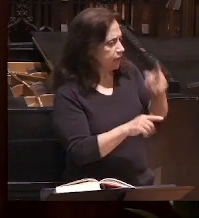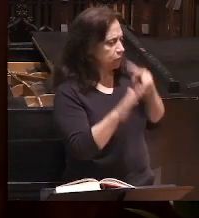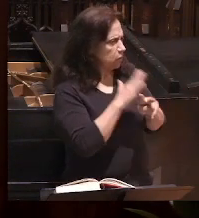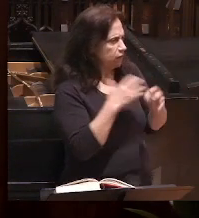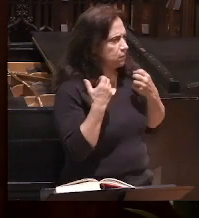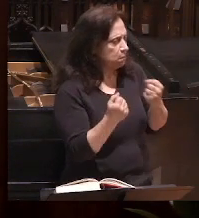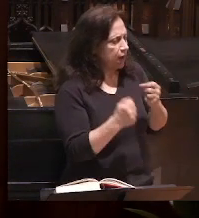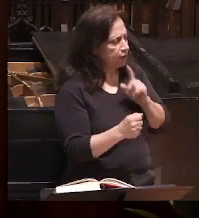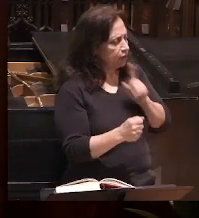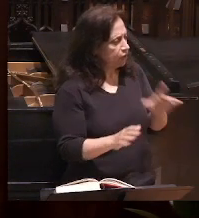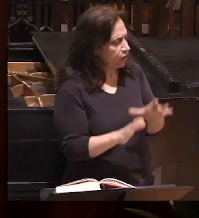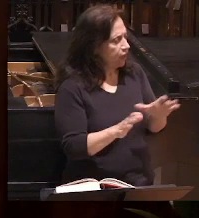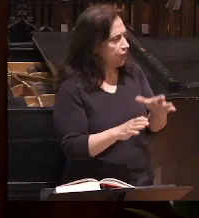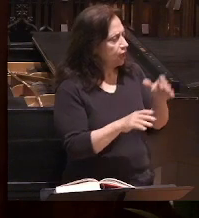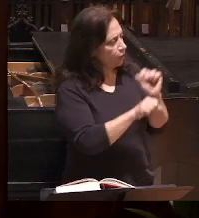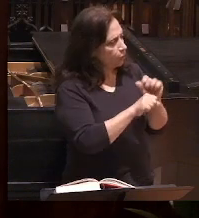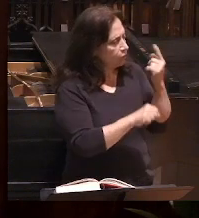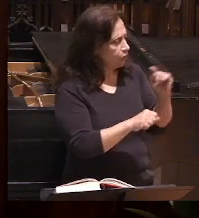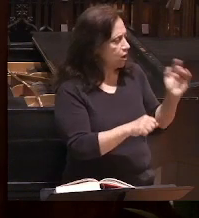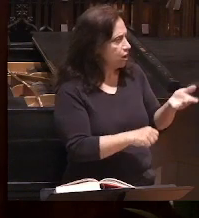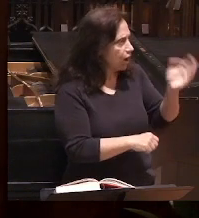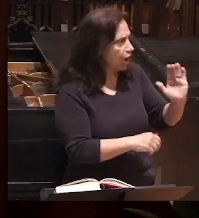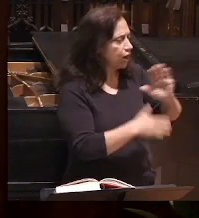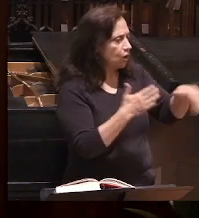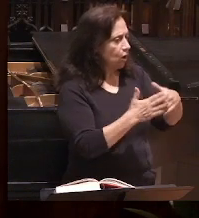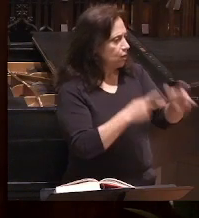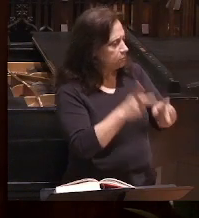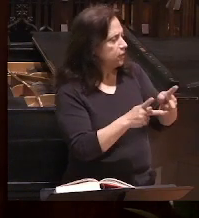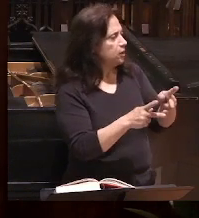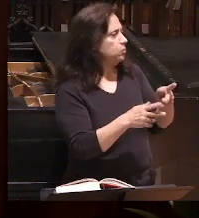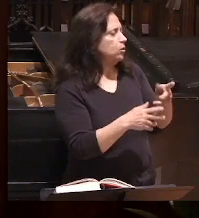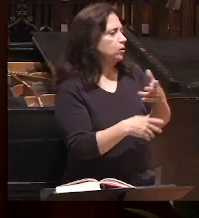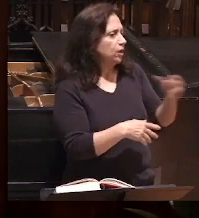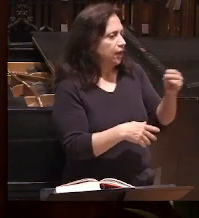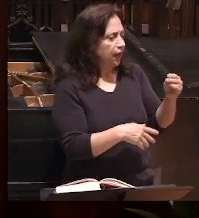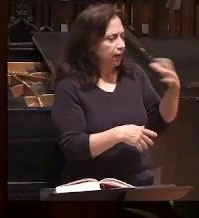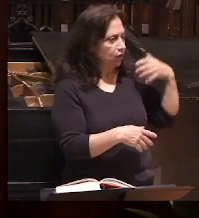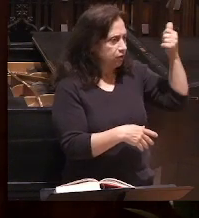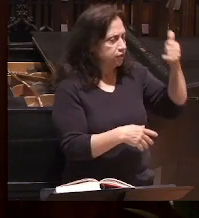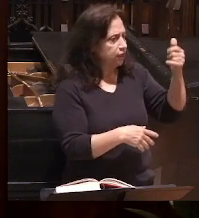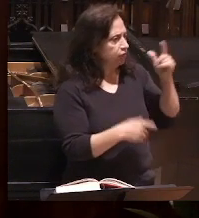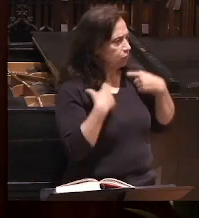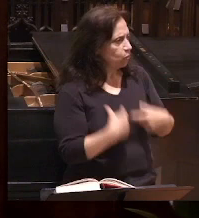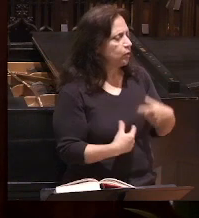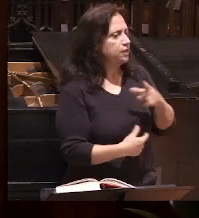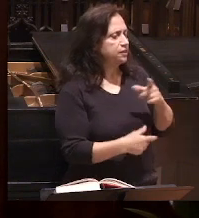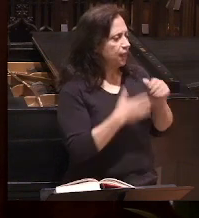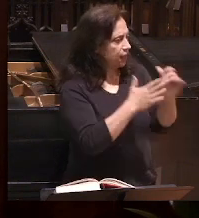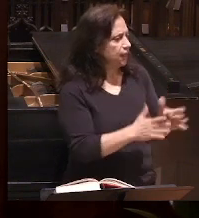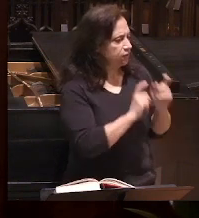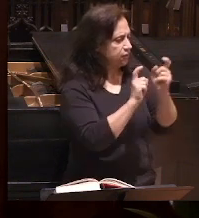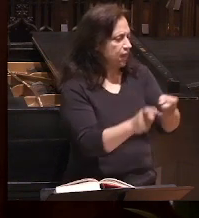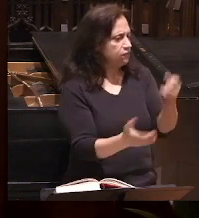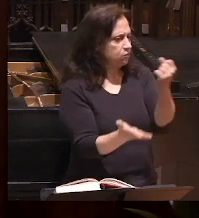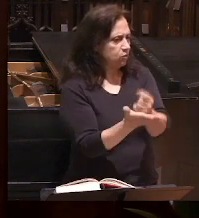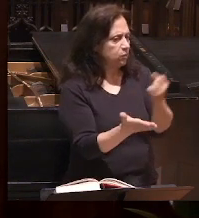in deed and word before God and all the people, and how our chief priests and leaders handed him over to